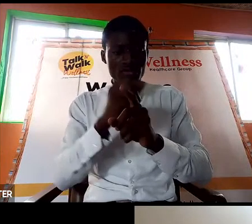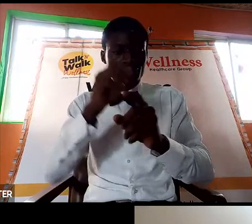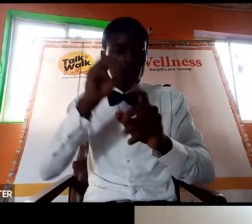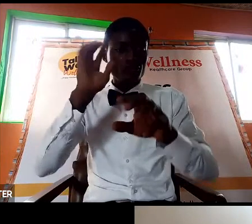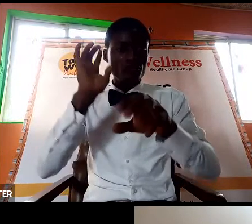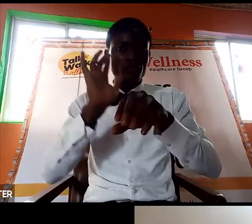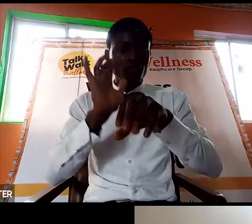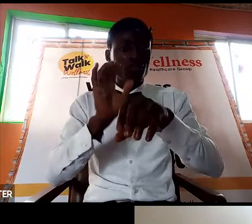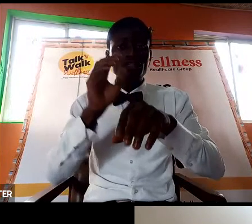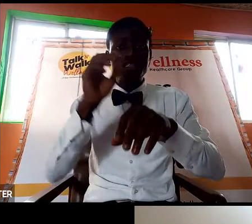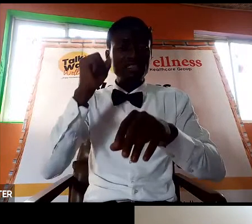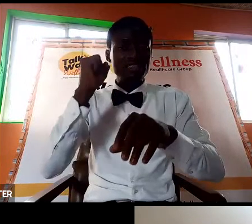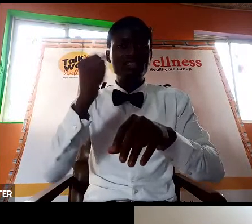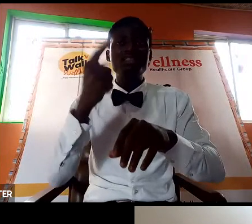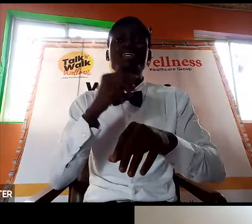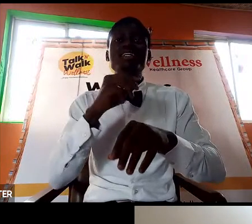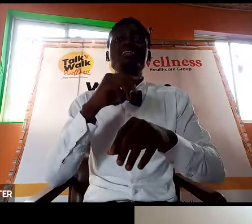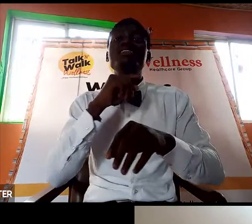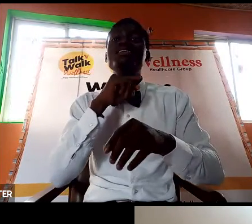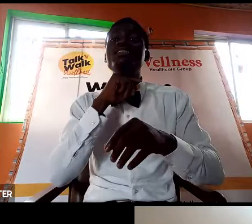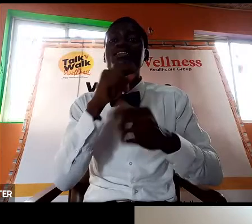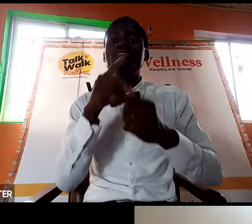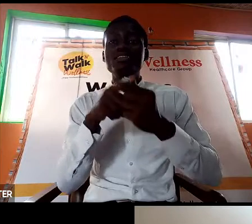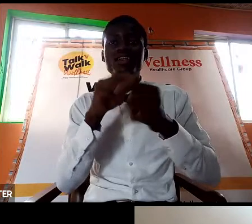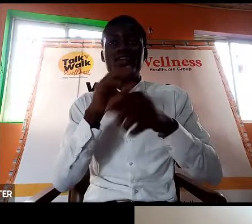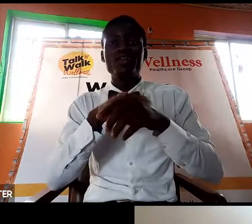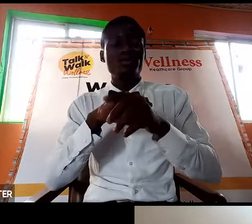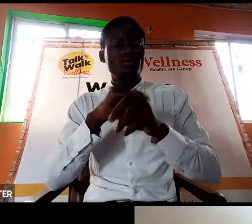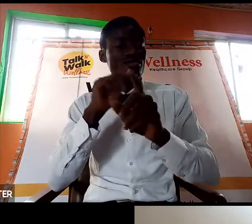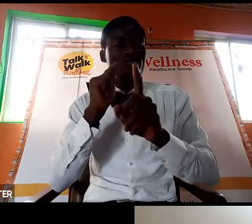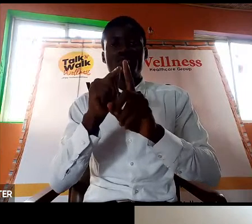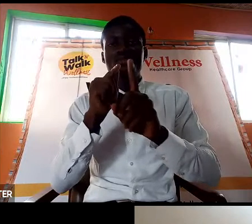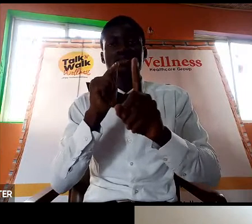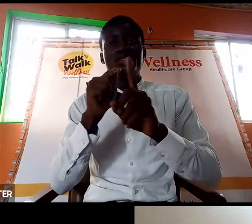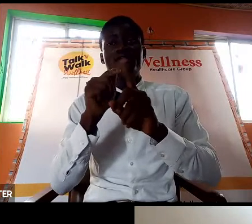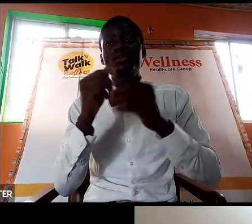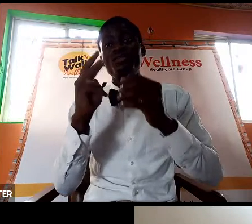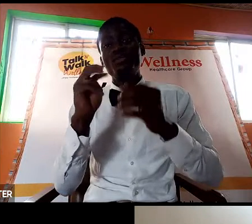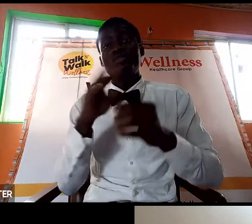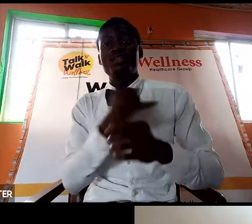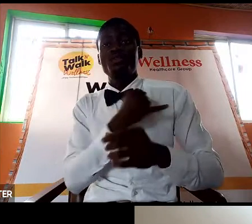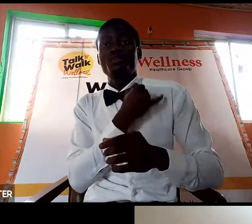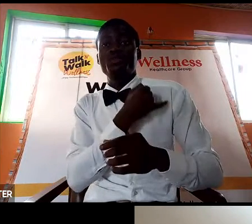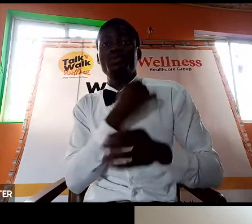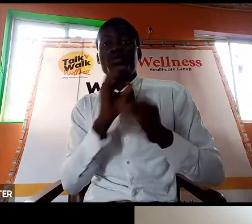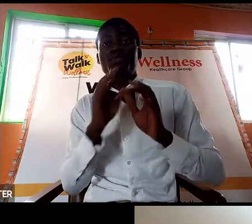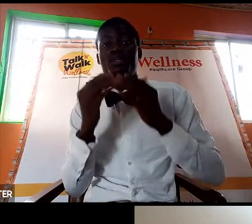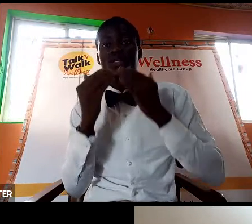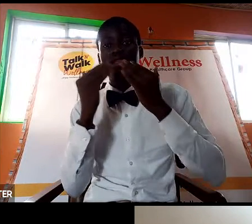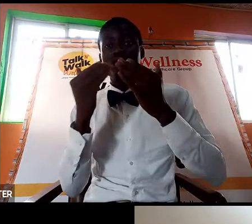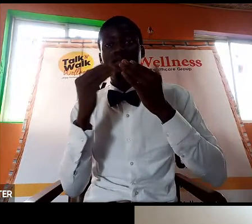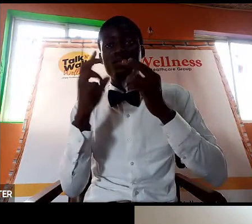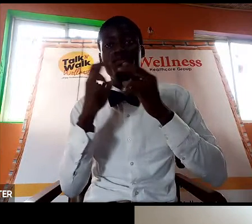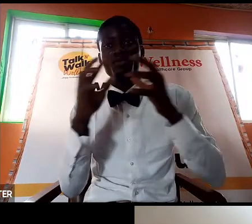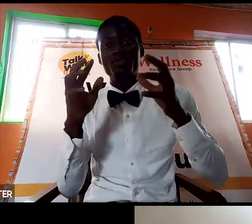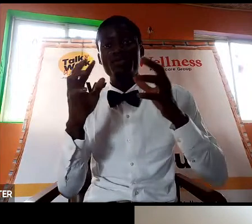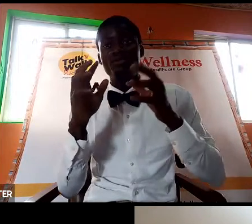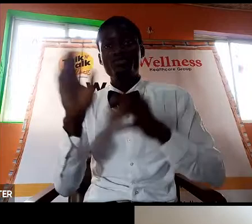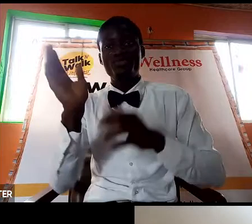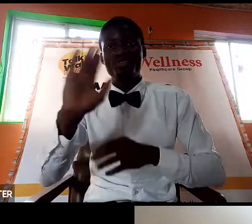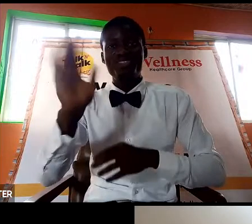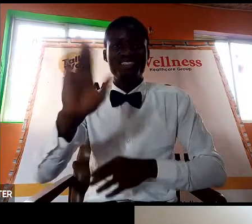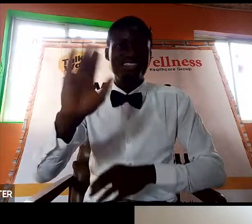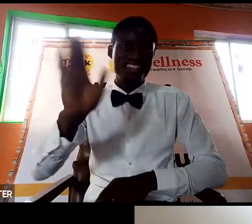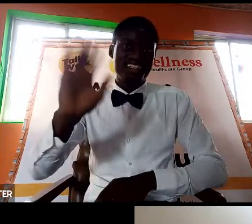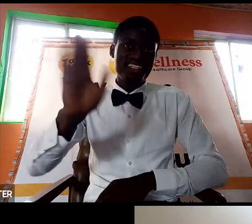digression and all that. So we appreciate you for this. Mr. Joshua, thank you. Thank you for, please wave to your guys. Thank